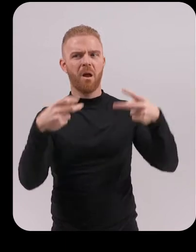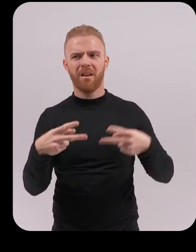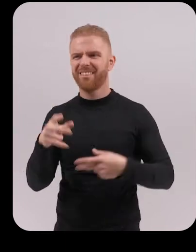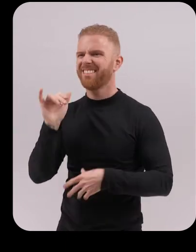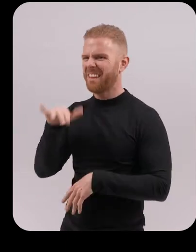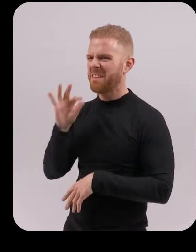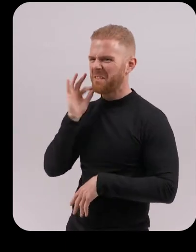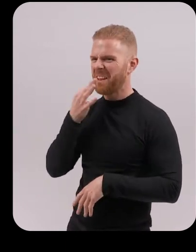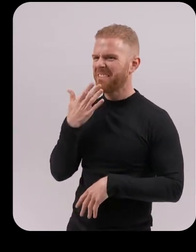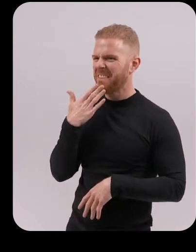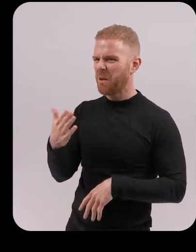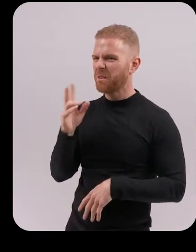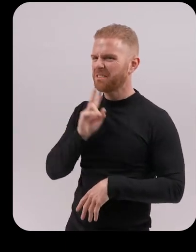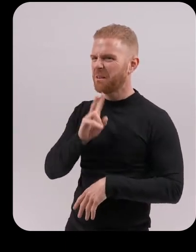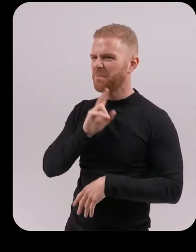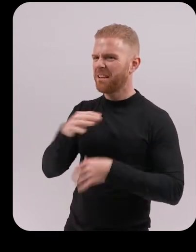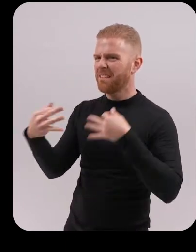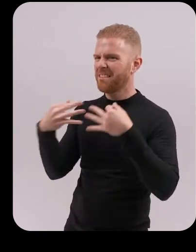things to me, Gemini.